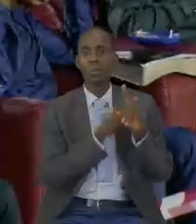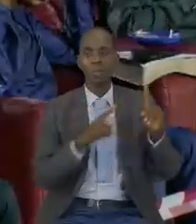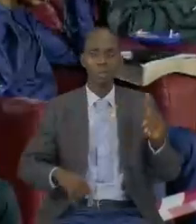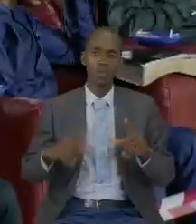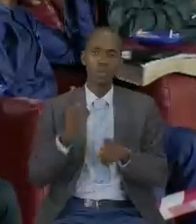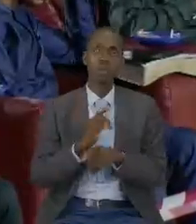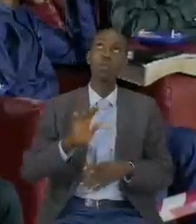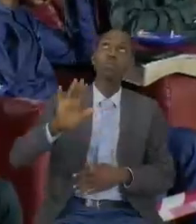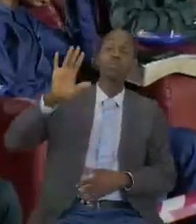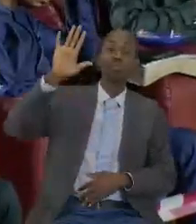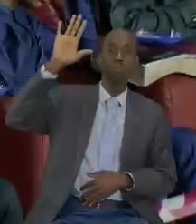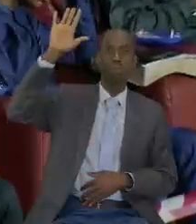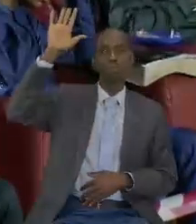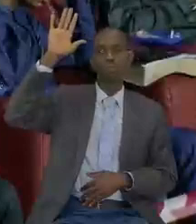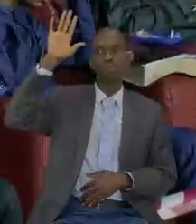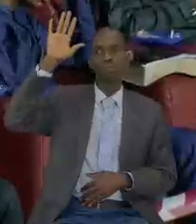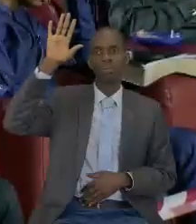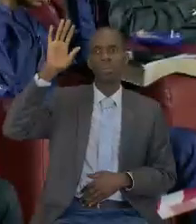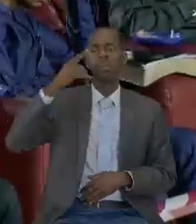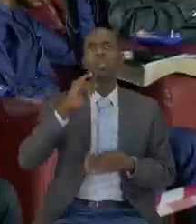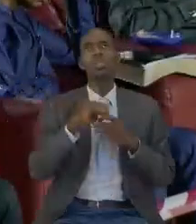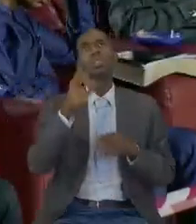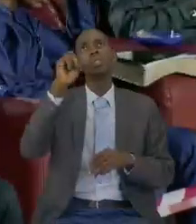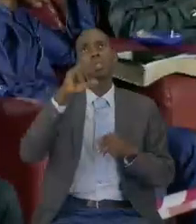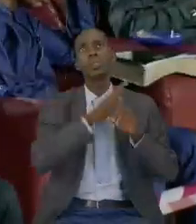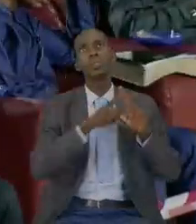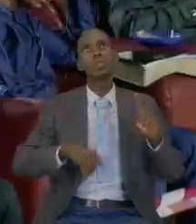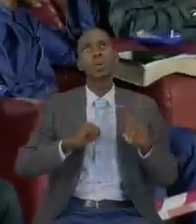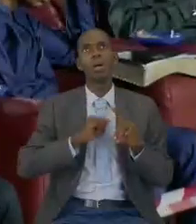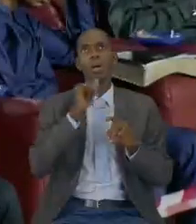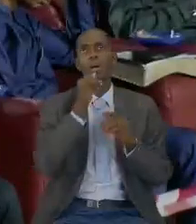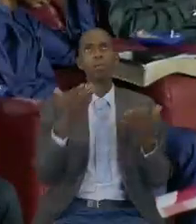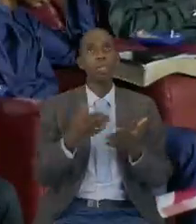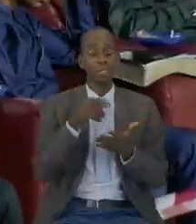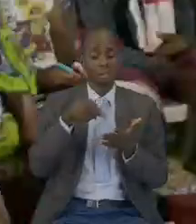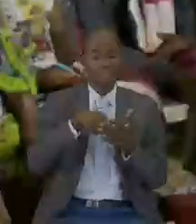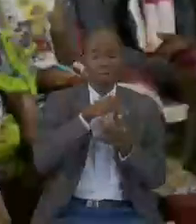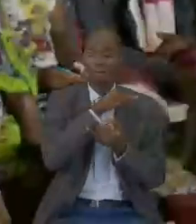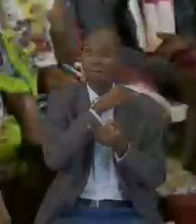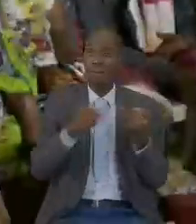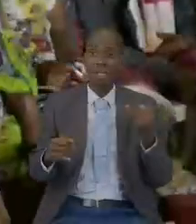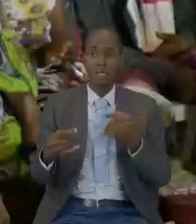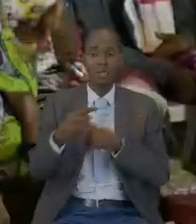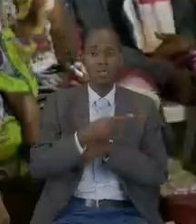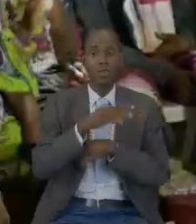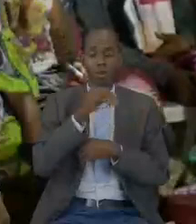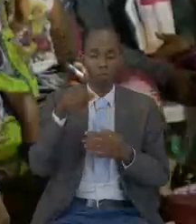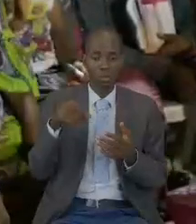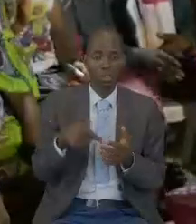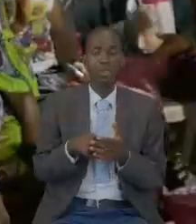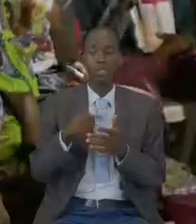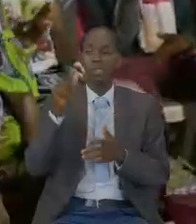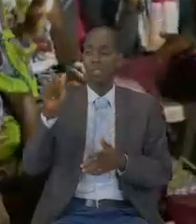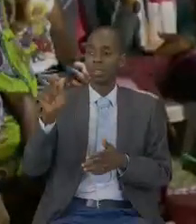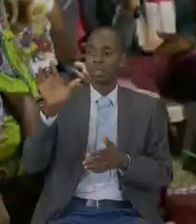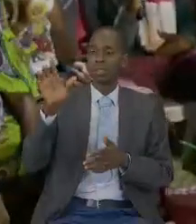that hand. Raise up that hand and say, yes, Lord, I am here. This final day of this